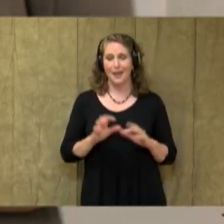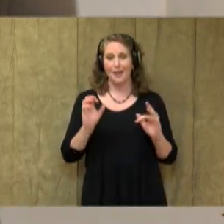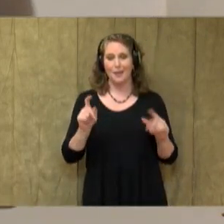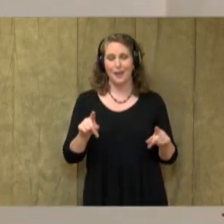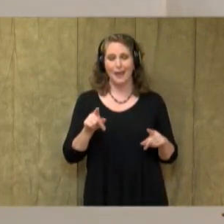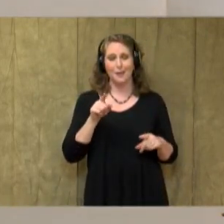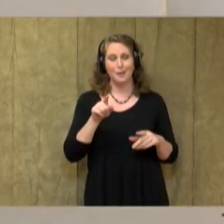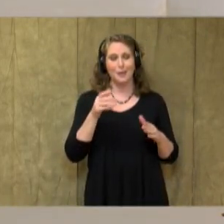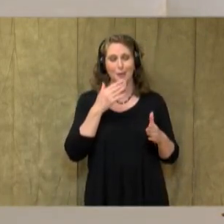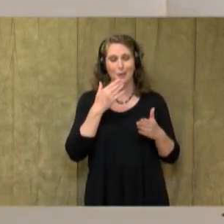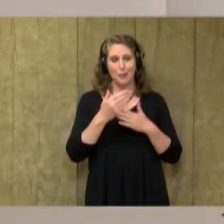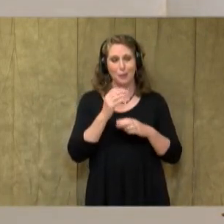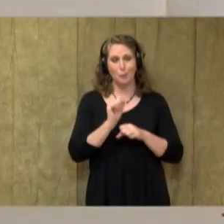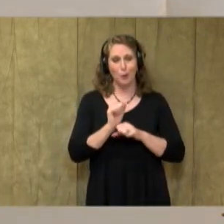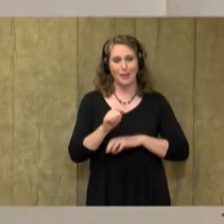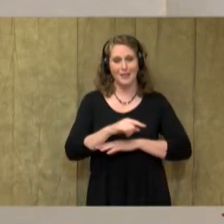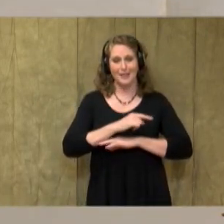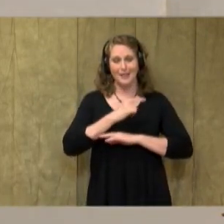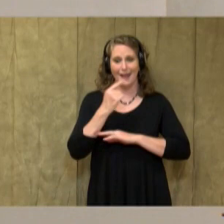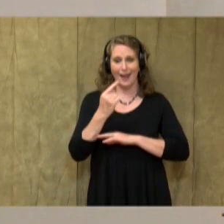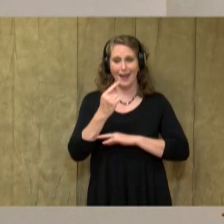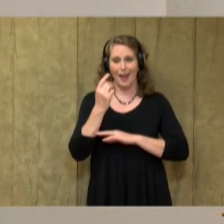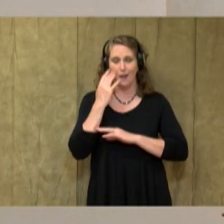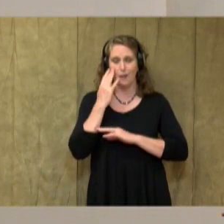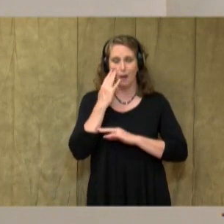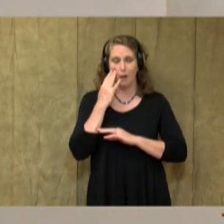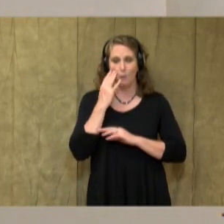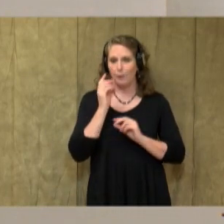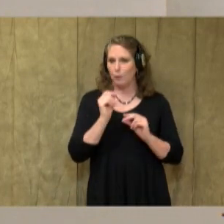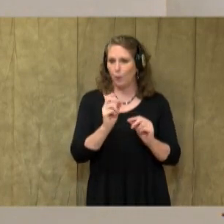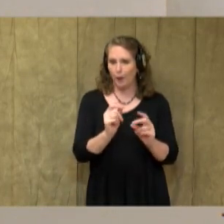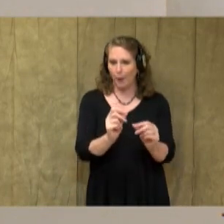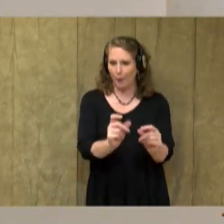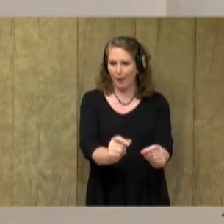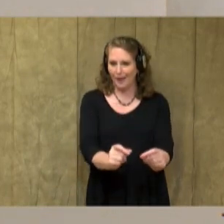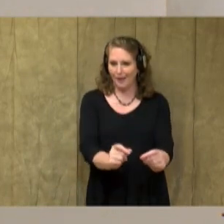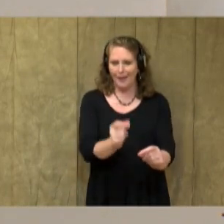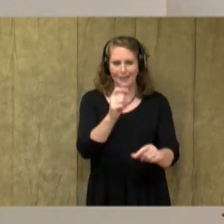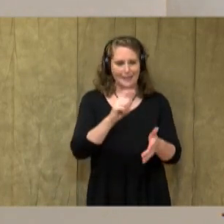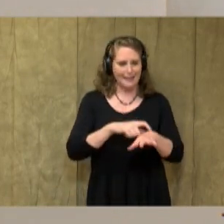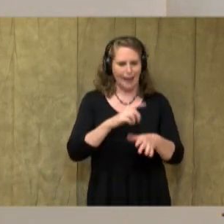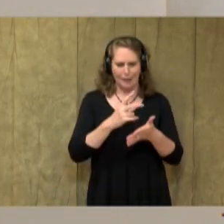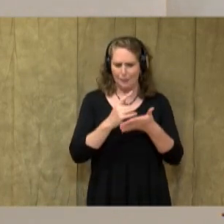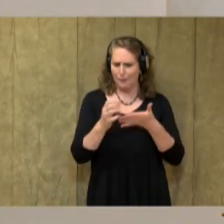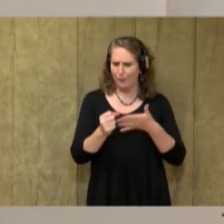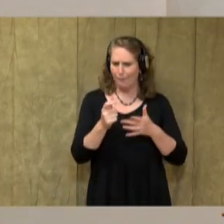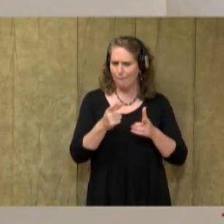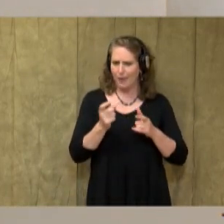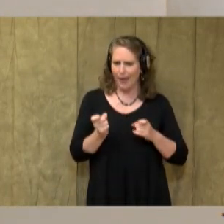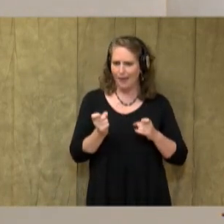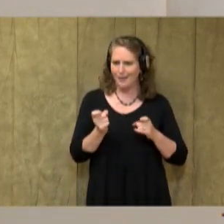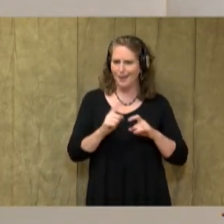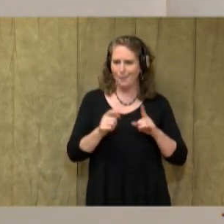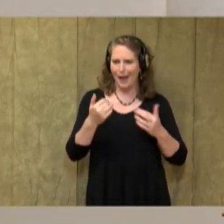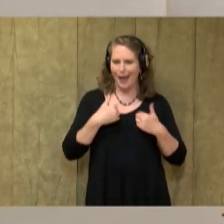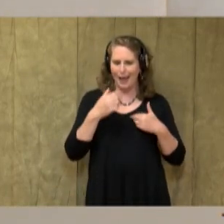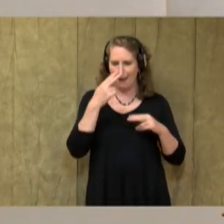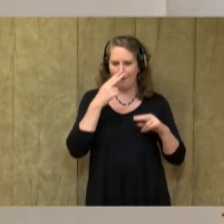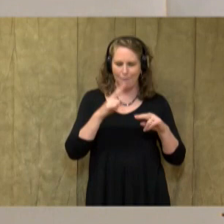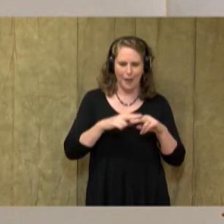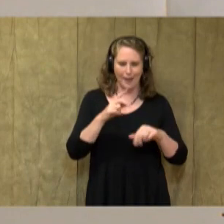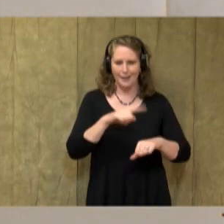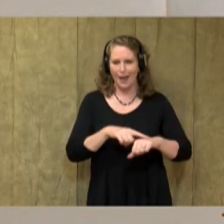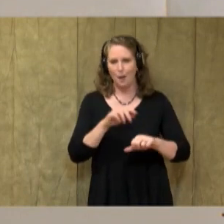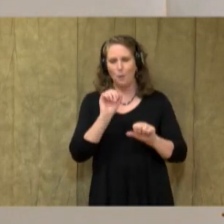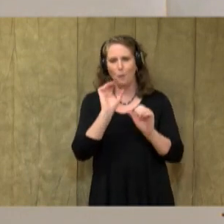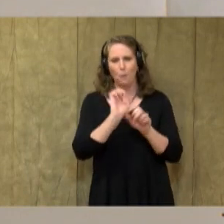guys, you did such a good job today. I know we moved so fast. This little time goes by so quickly, but I had a great time